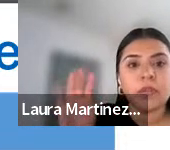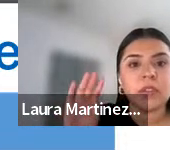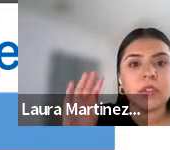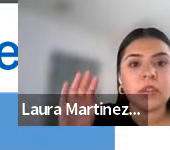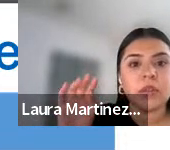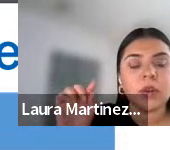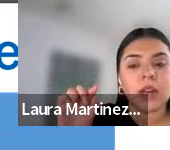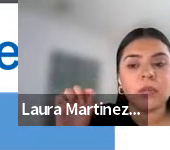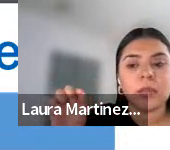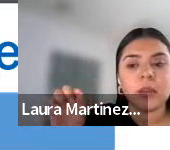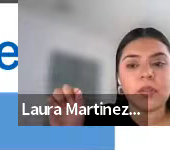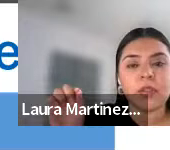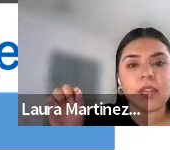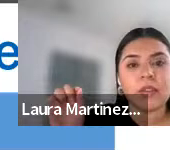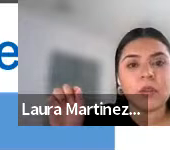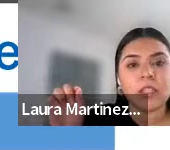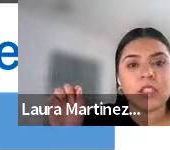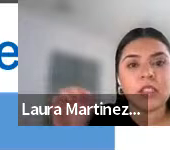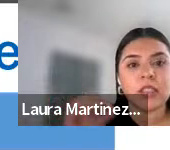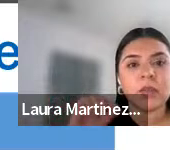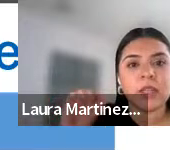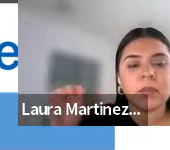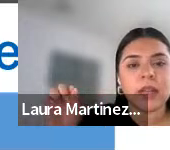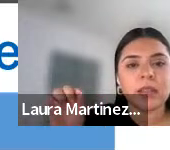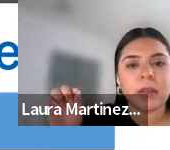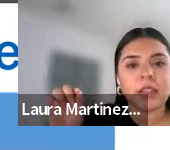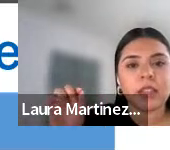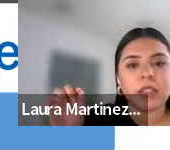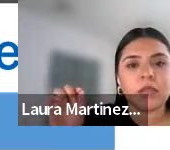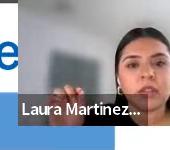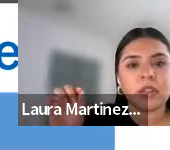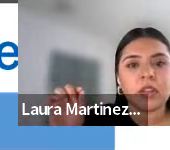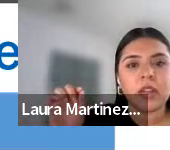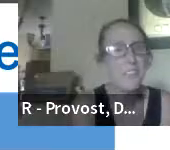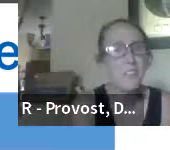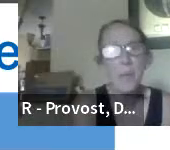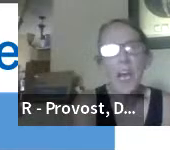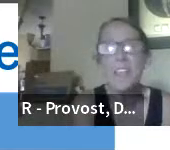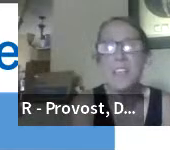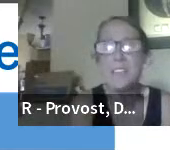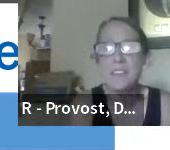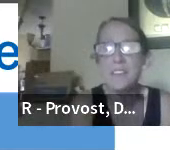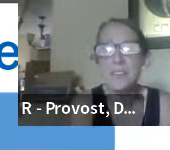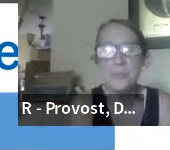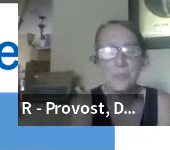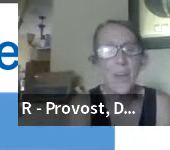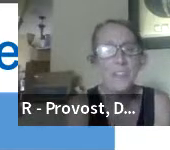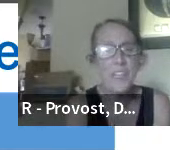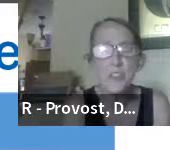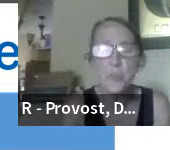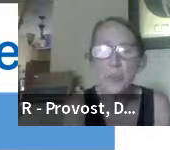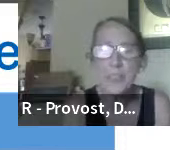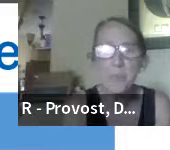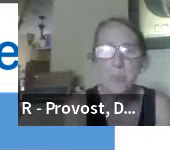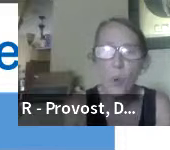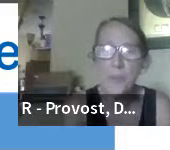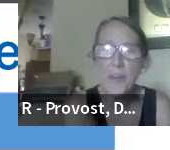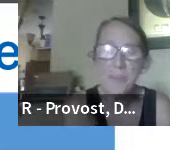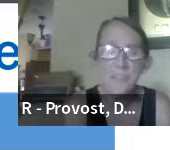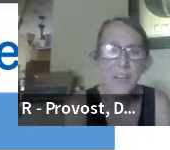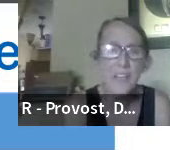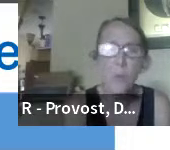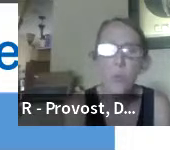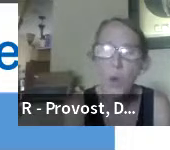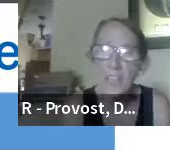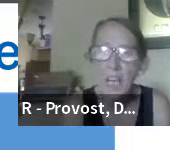move to some other folks that have questions, and then we can pass it back to you for any remainder questions? I think it's really important